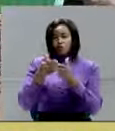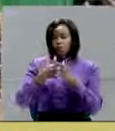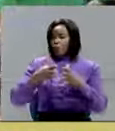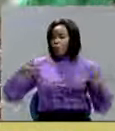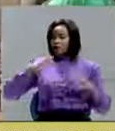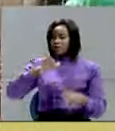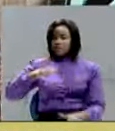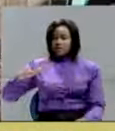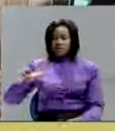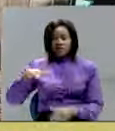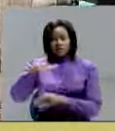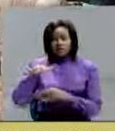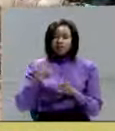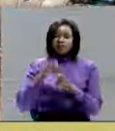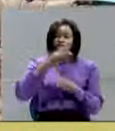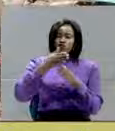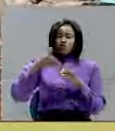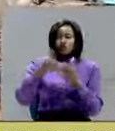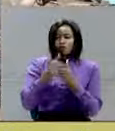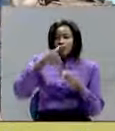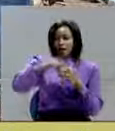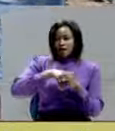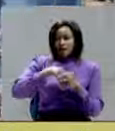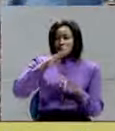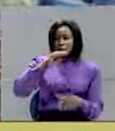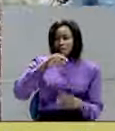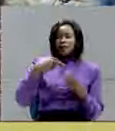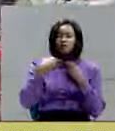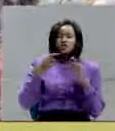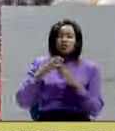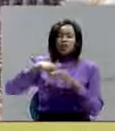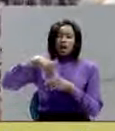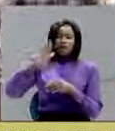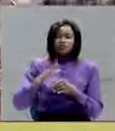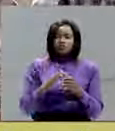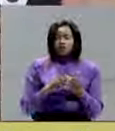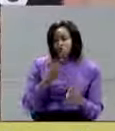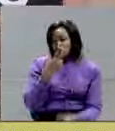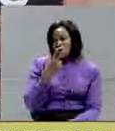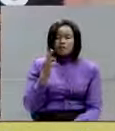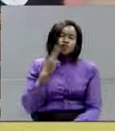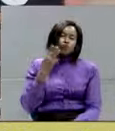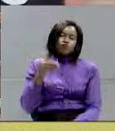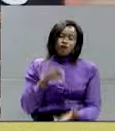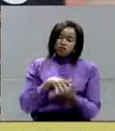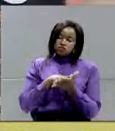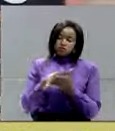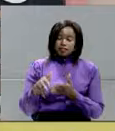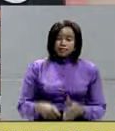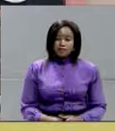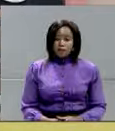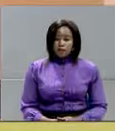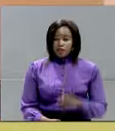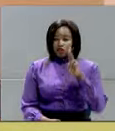the construction of a new inbound and outbound access roads at a tune of $2 million. The data given to us by URA shows